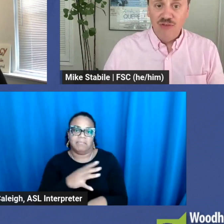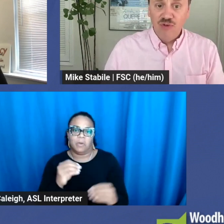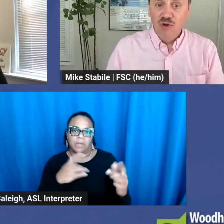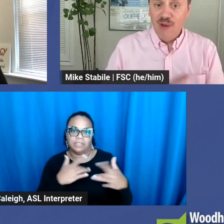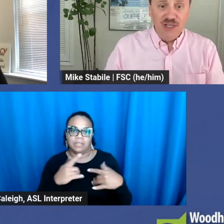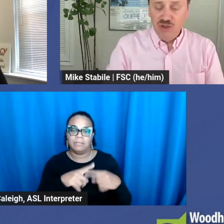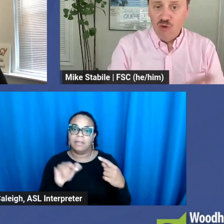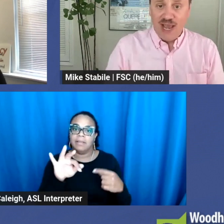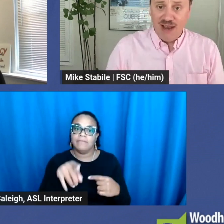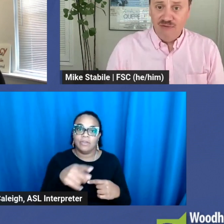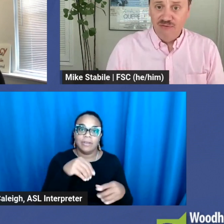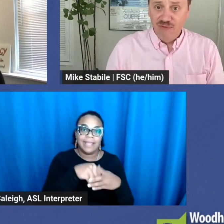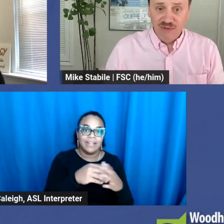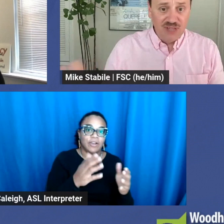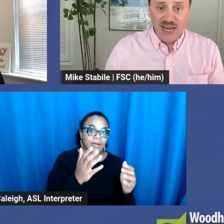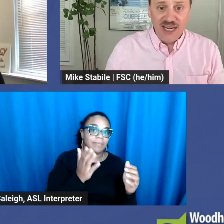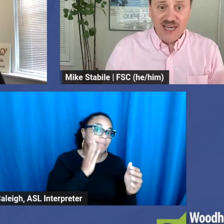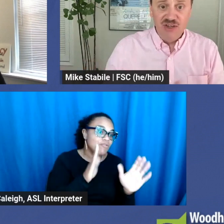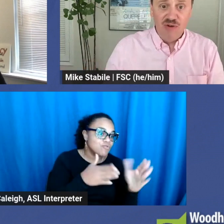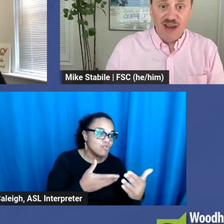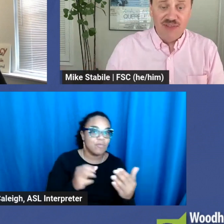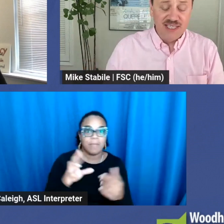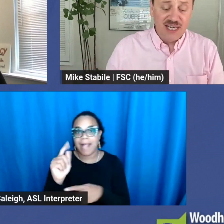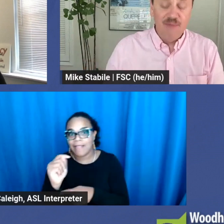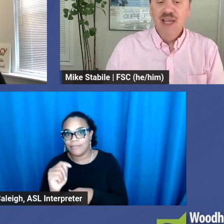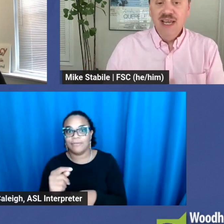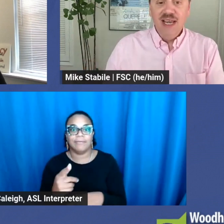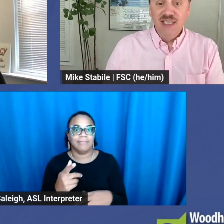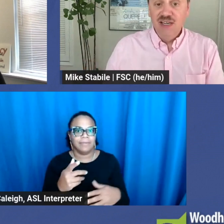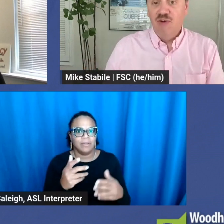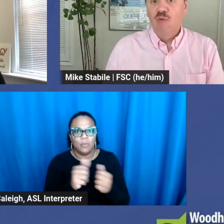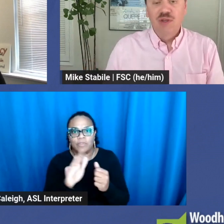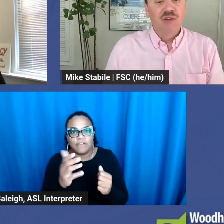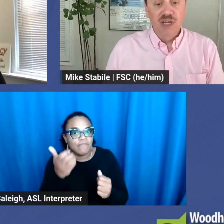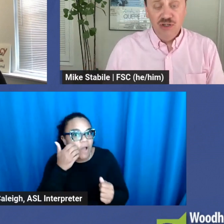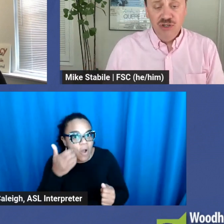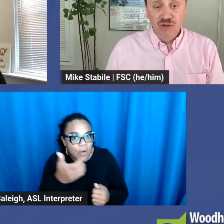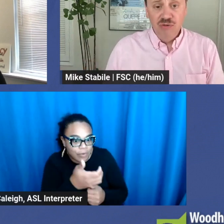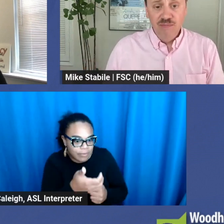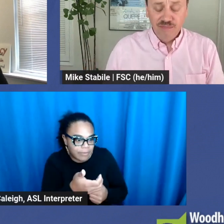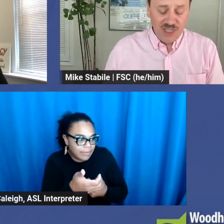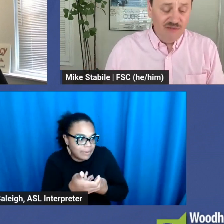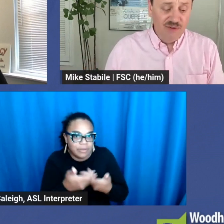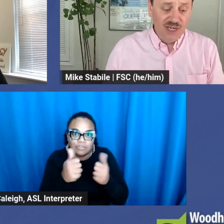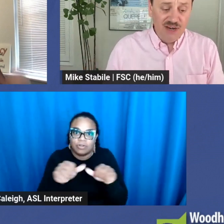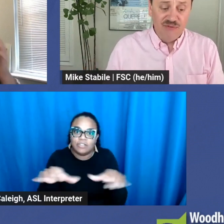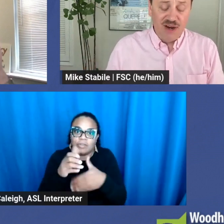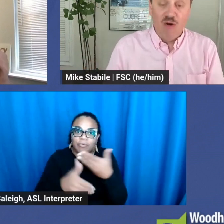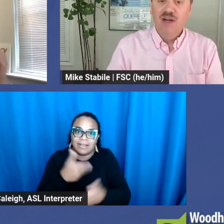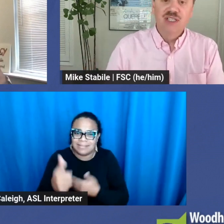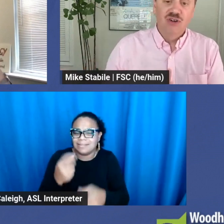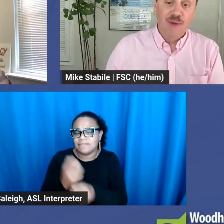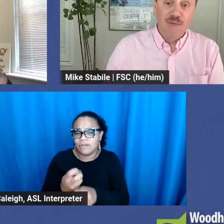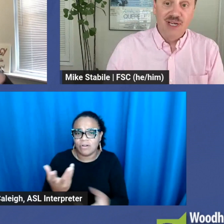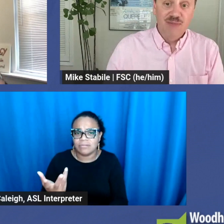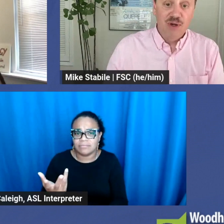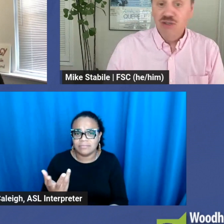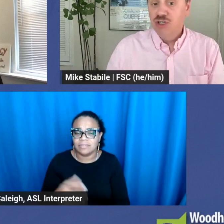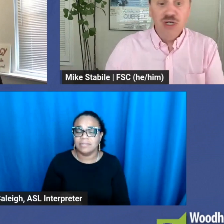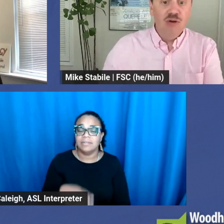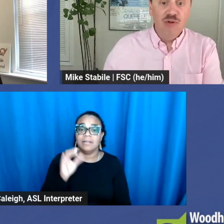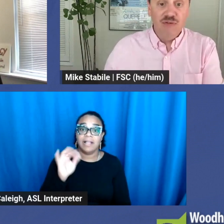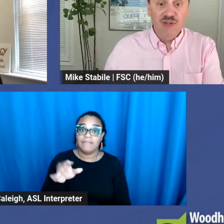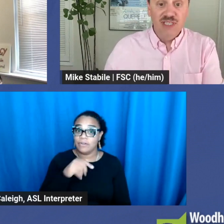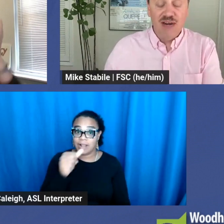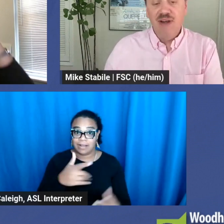or their bathroom and don't have lighting and don't have that set up, it's difficult. What they're going to do, even if they aren't concerned about being exposed,